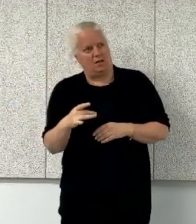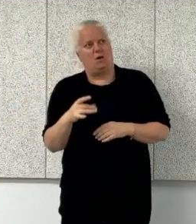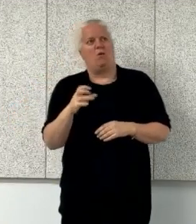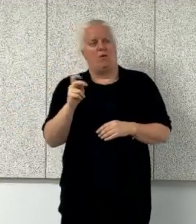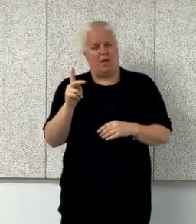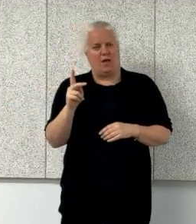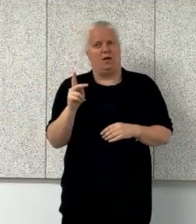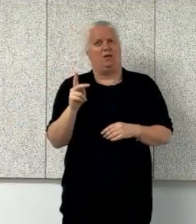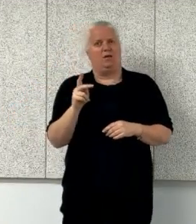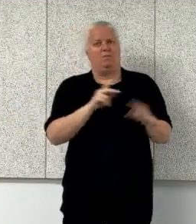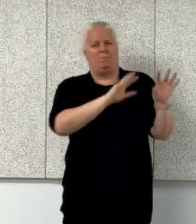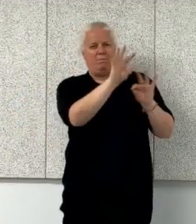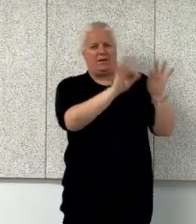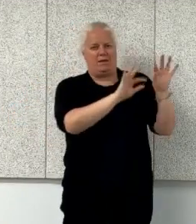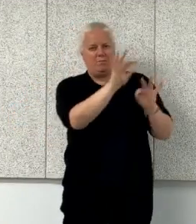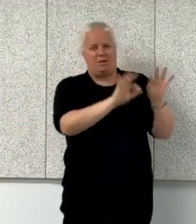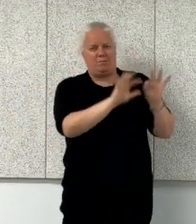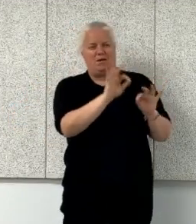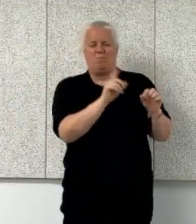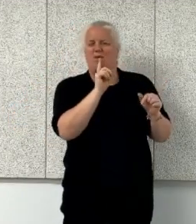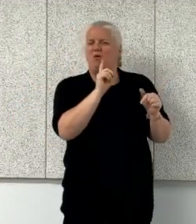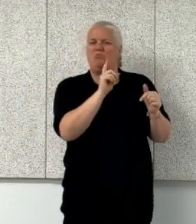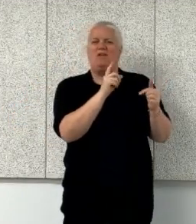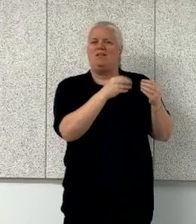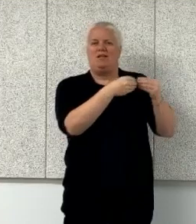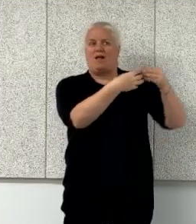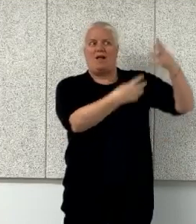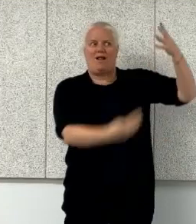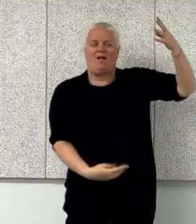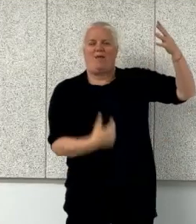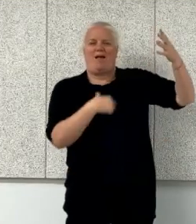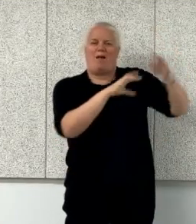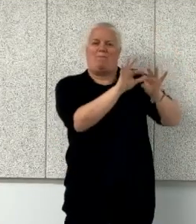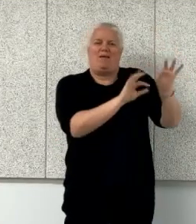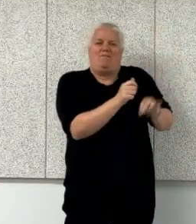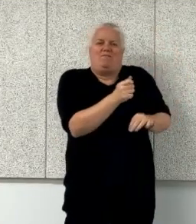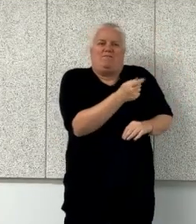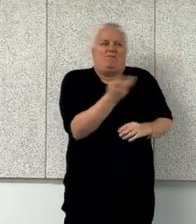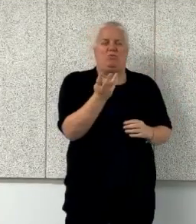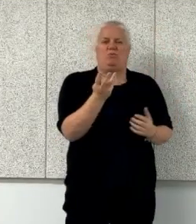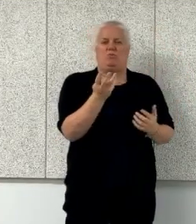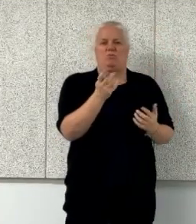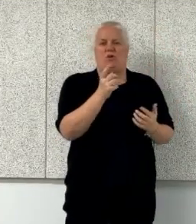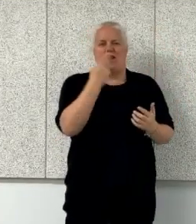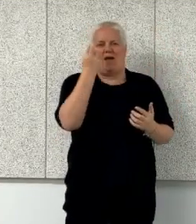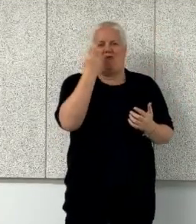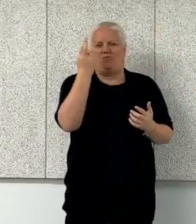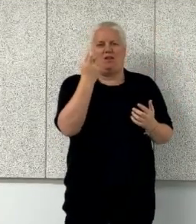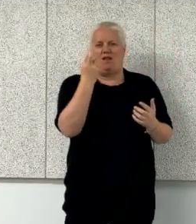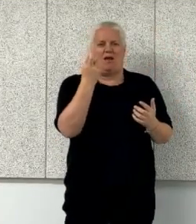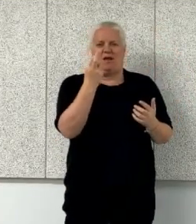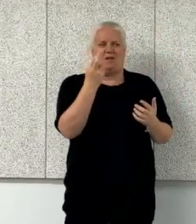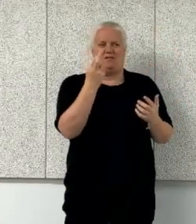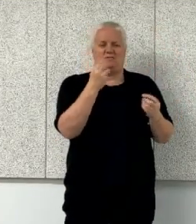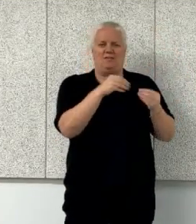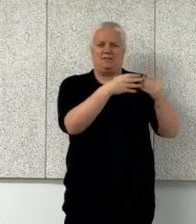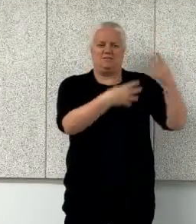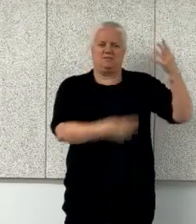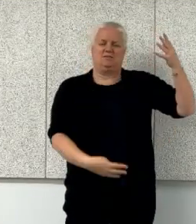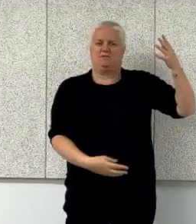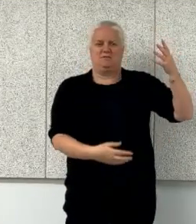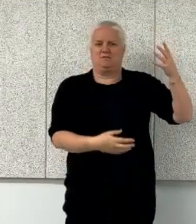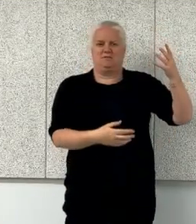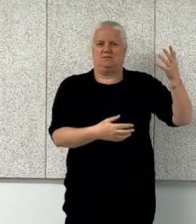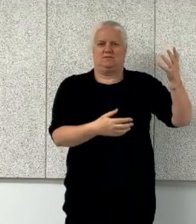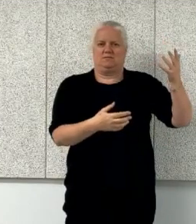excluded from what the potential the community would like. Because we're also dealing with limited resources in terms